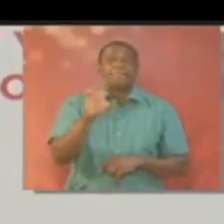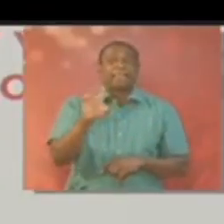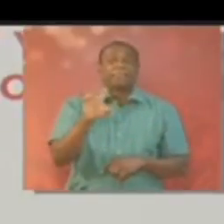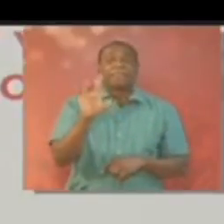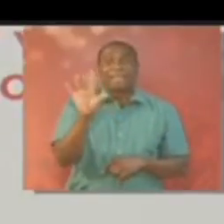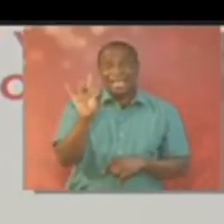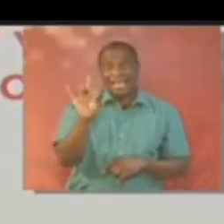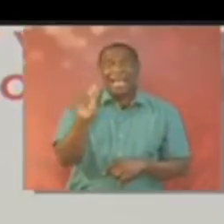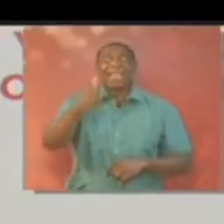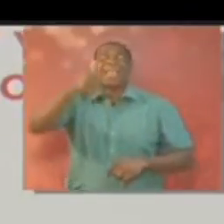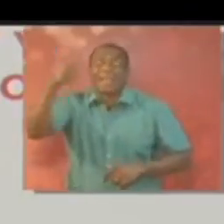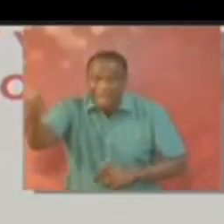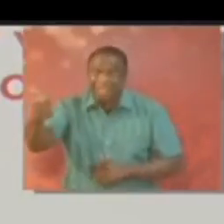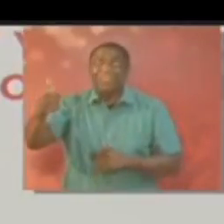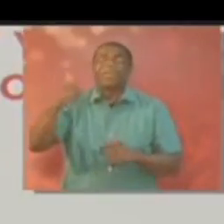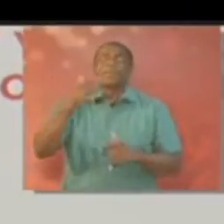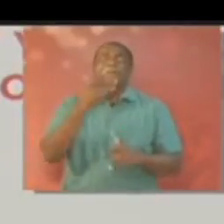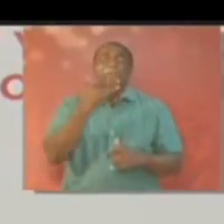in Tobago.